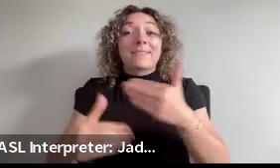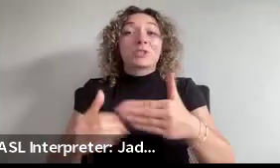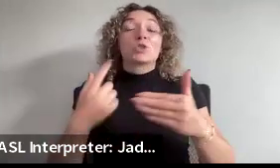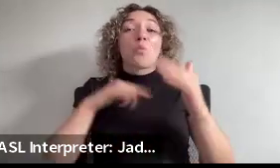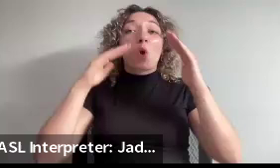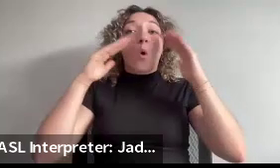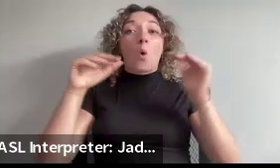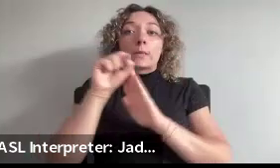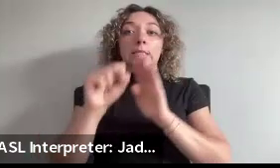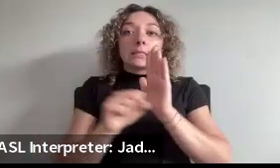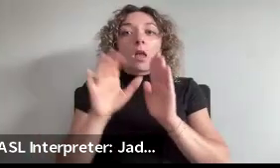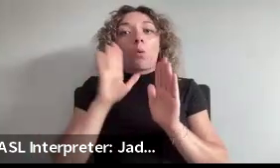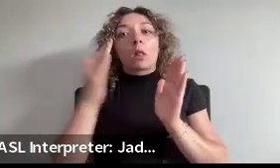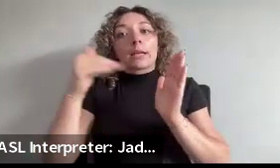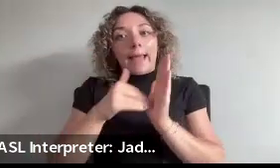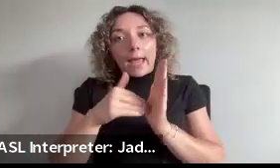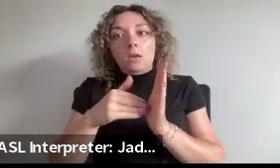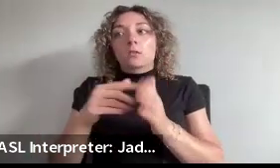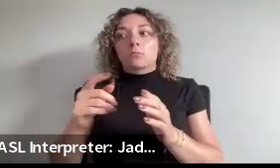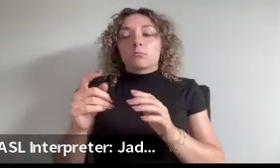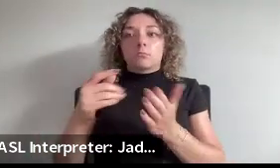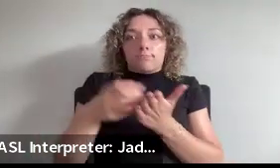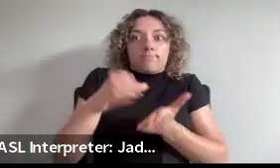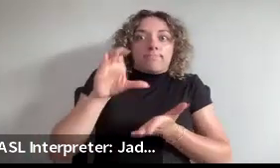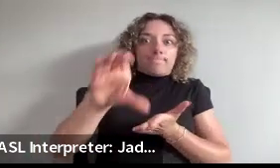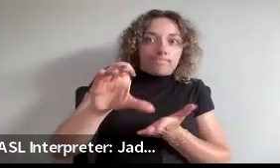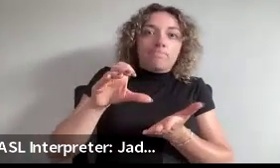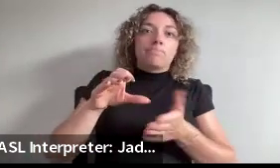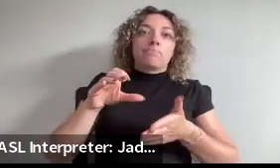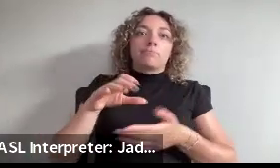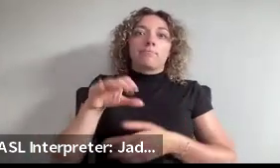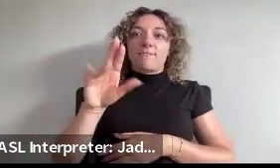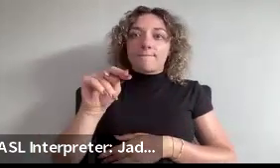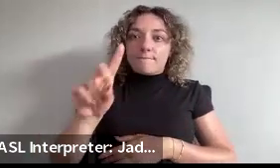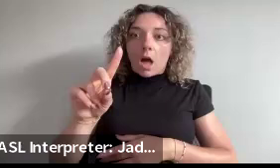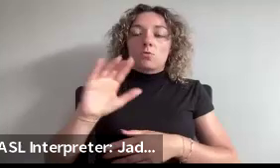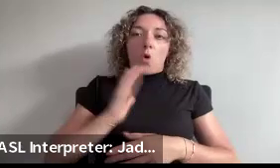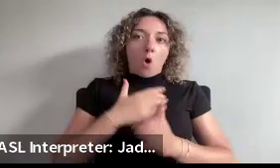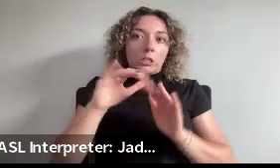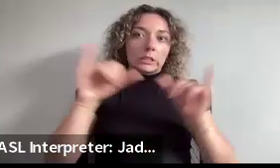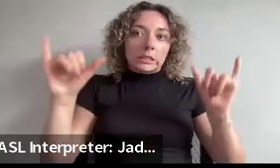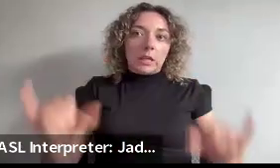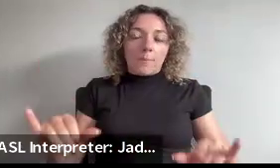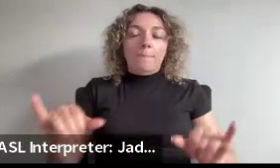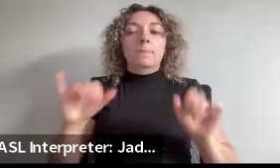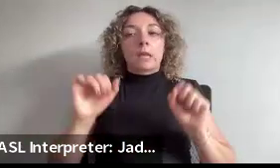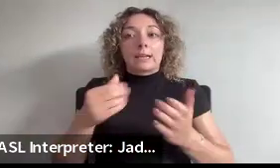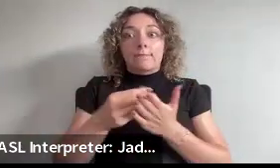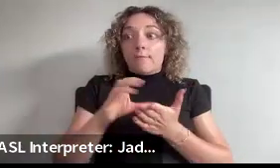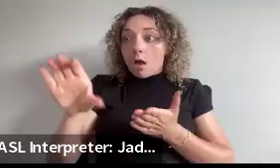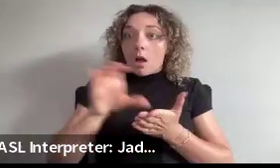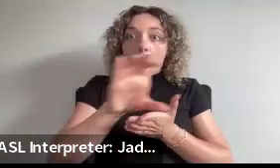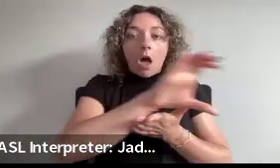will begin to restore funding to the CSU system, and then we could divert some of these funds into